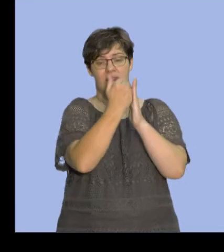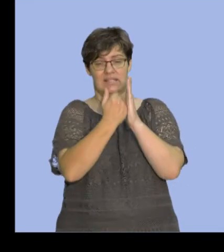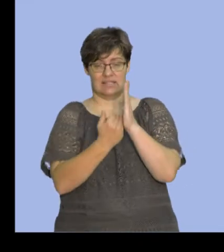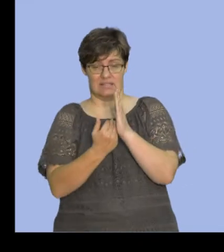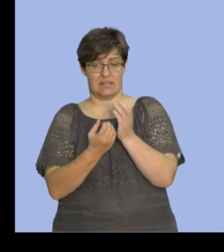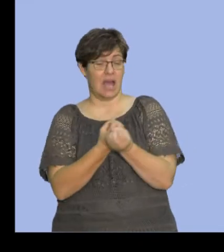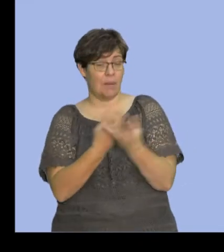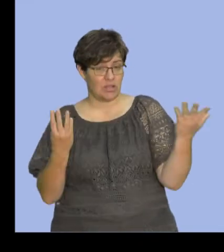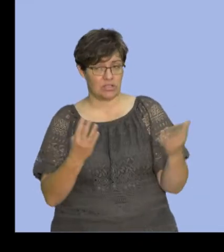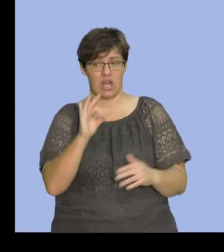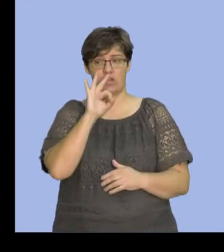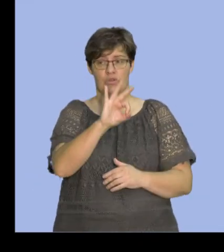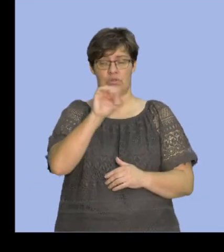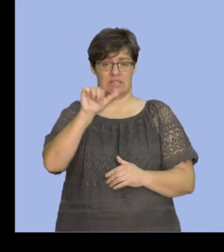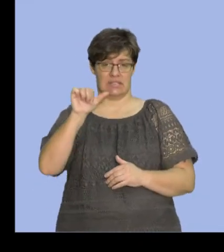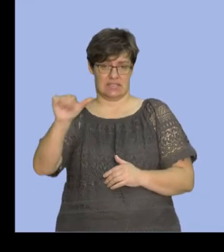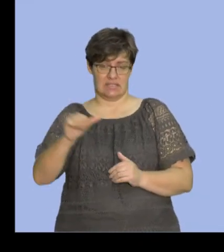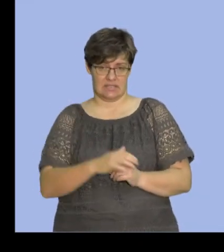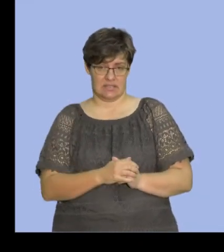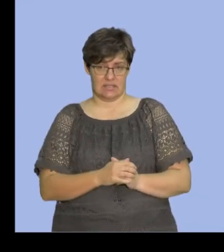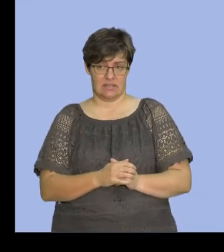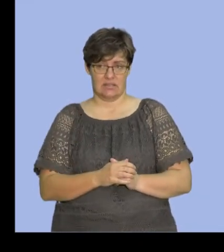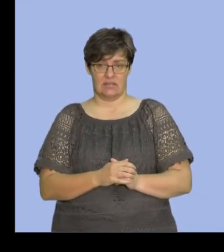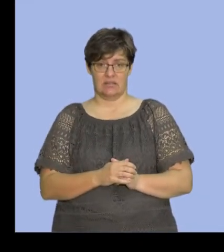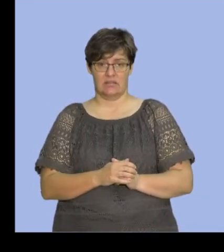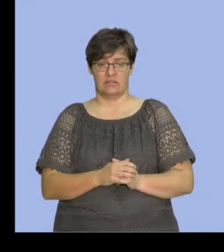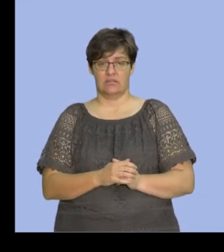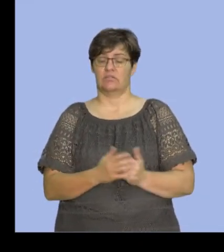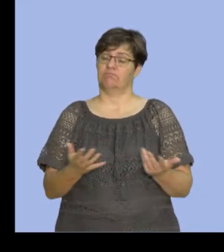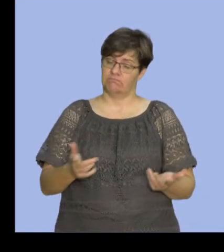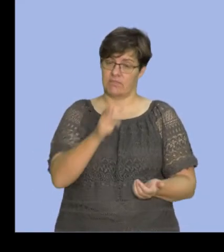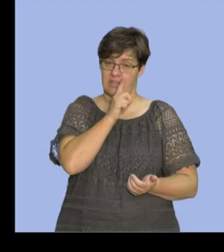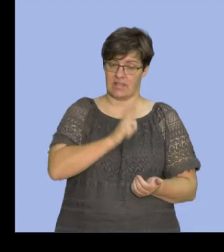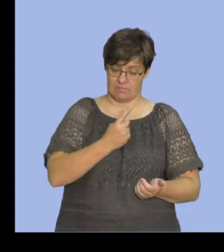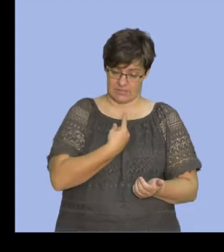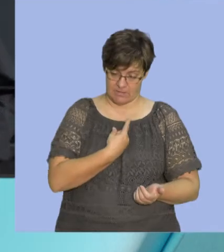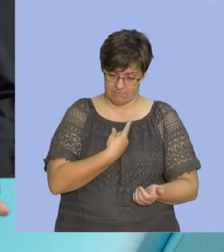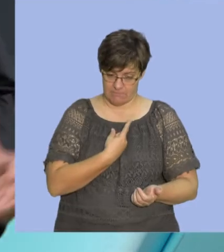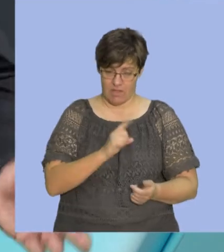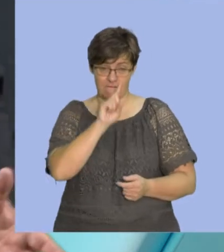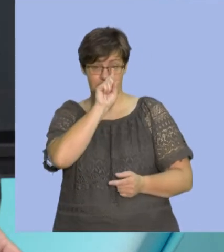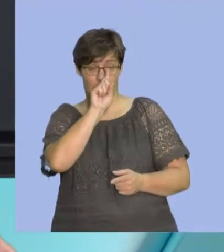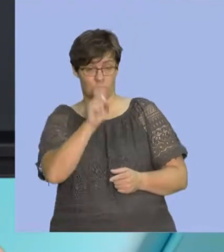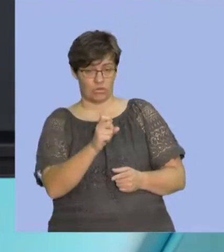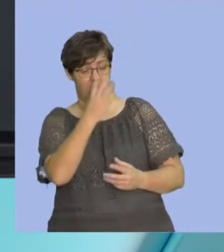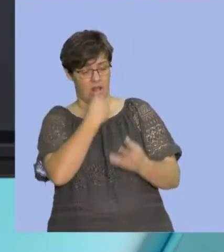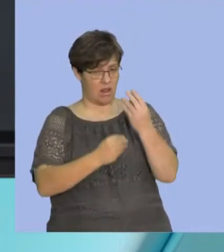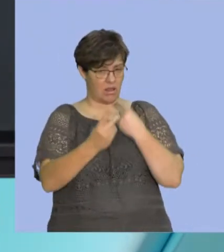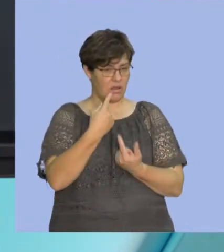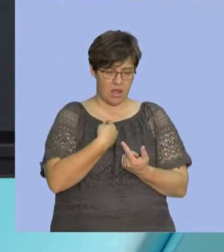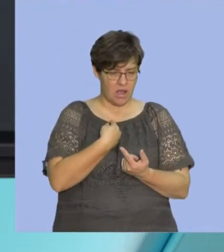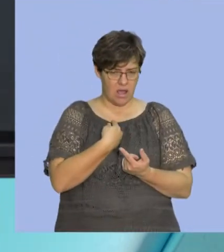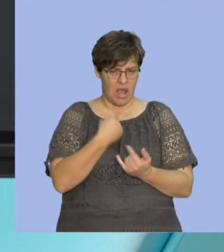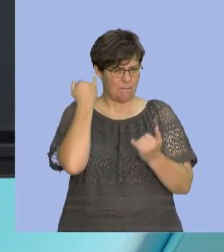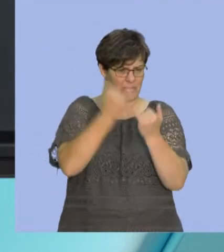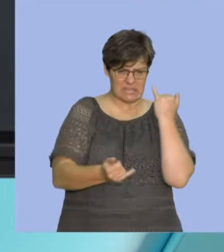much? 366. So immediately I tell myself, right, first question, remember I said talk to yourself, where's